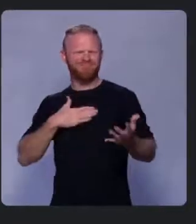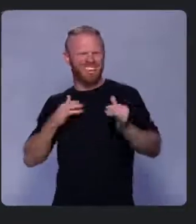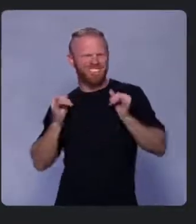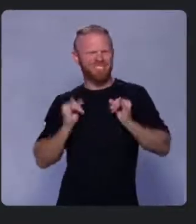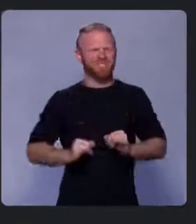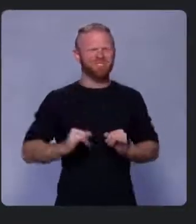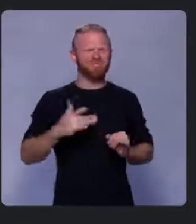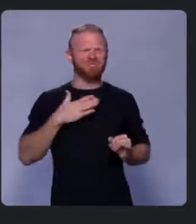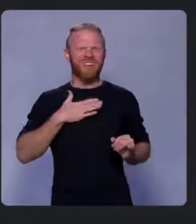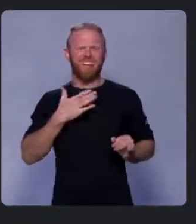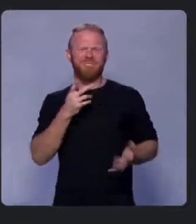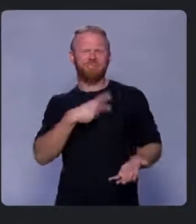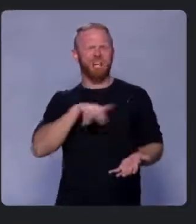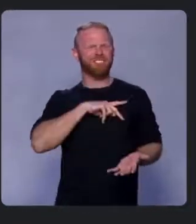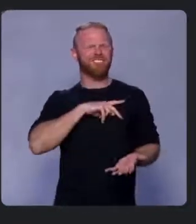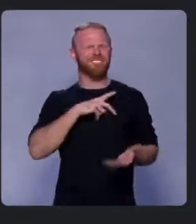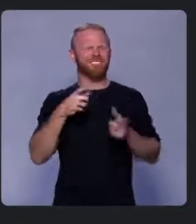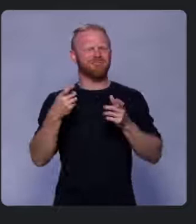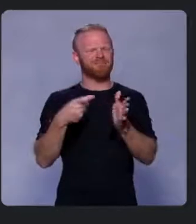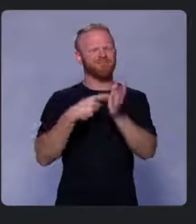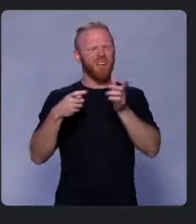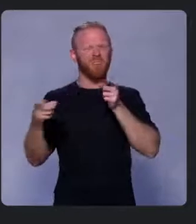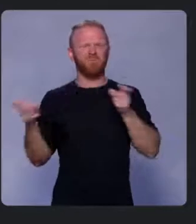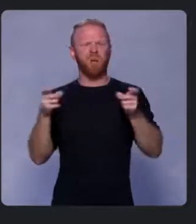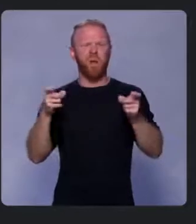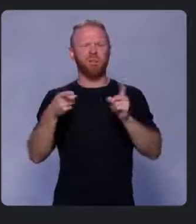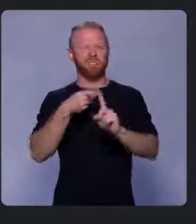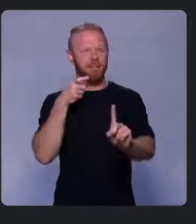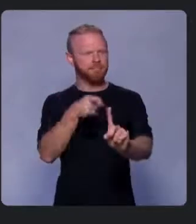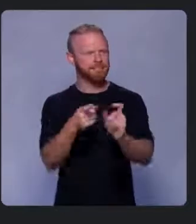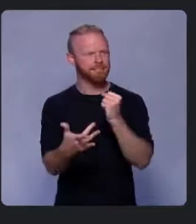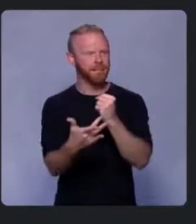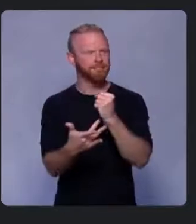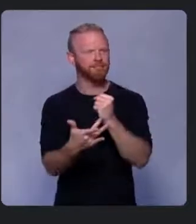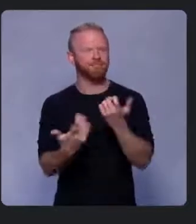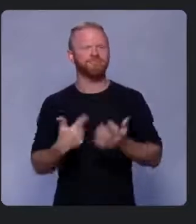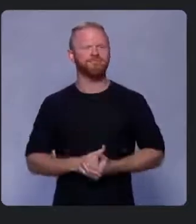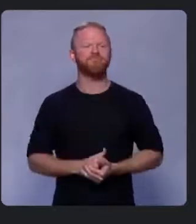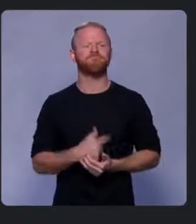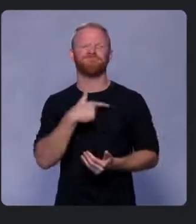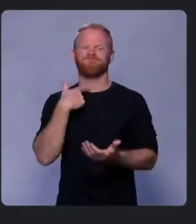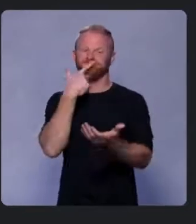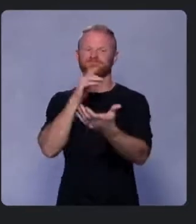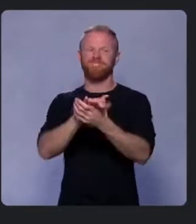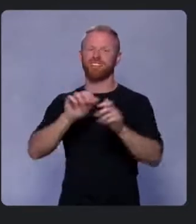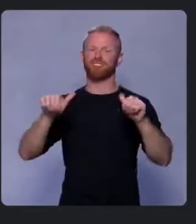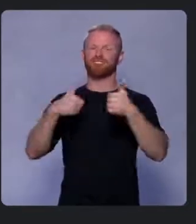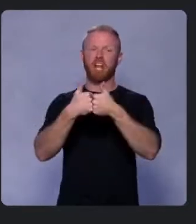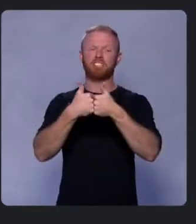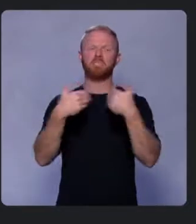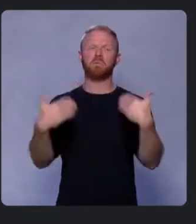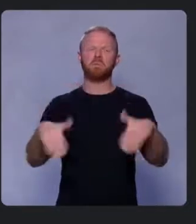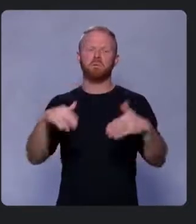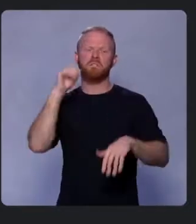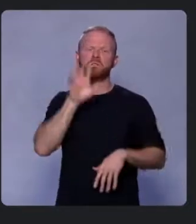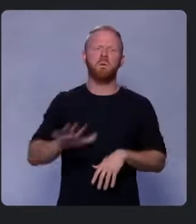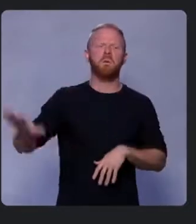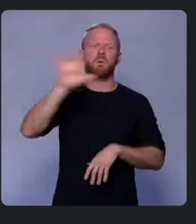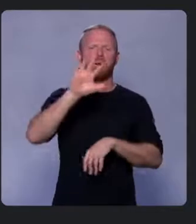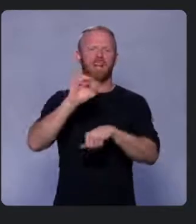and demanding control from their technology. We believe this is a challenge for the whole